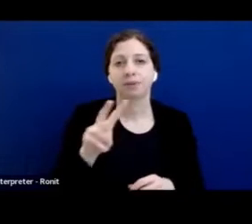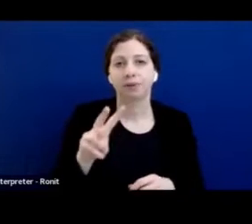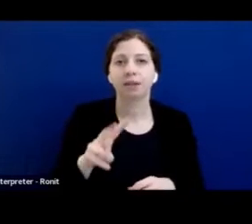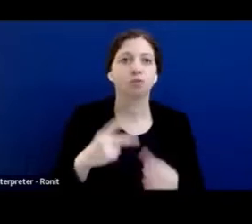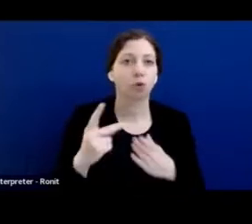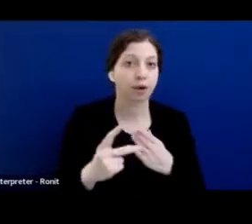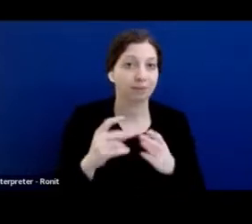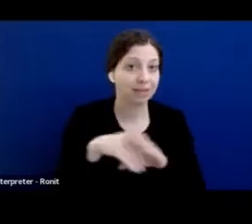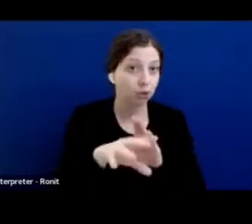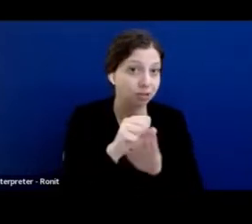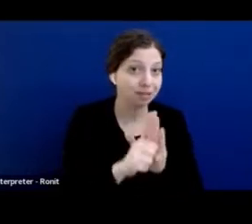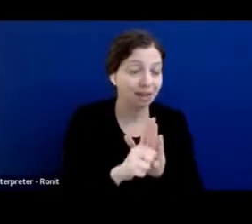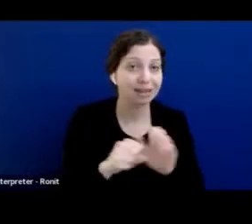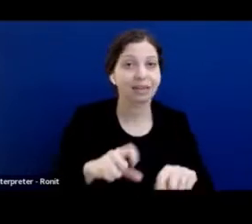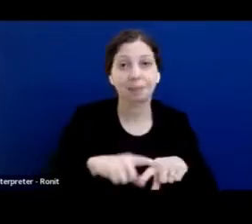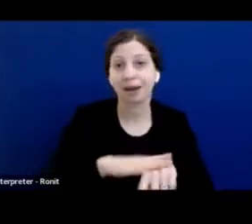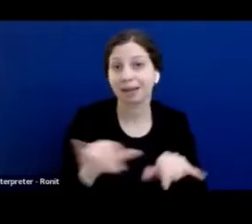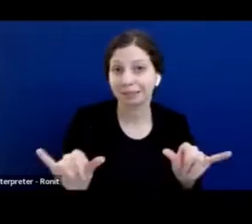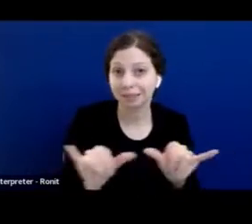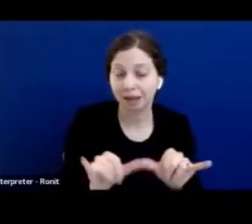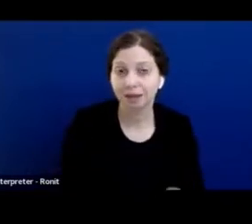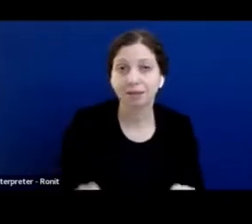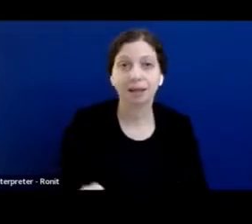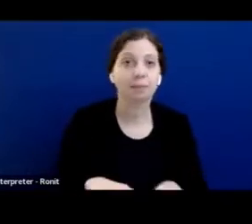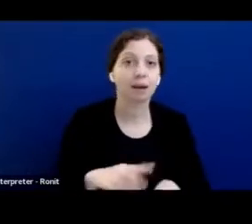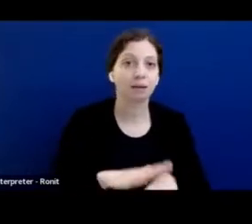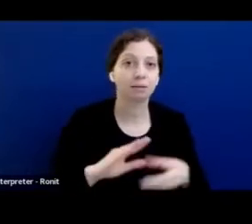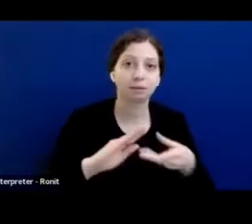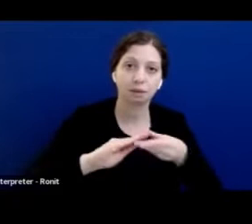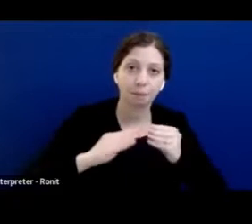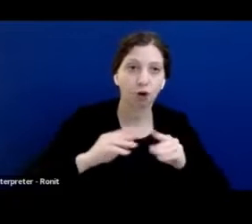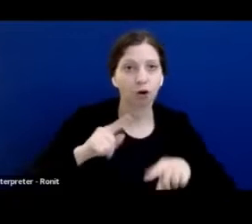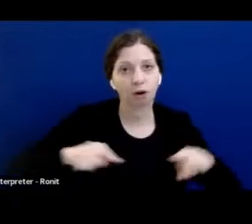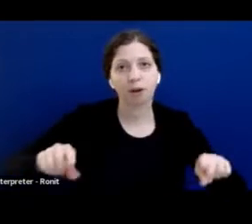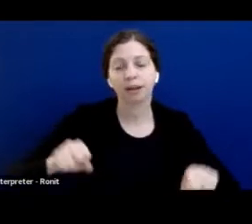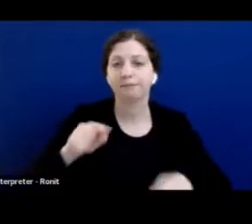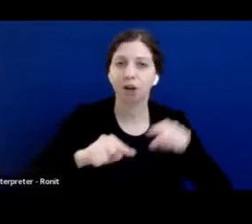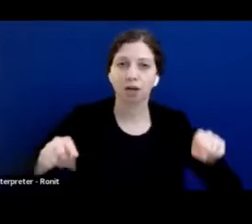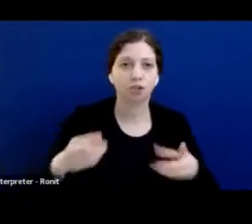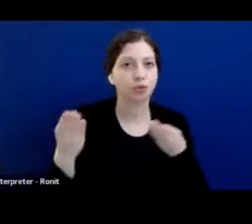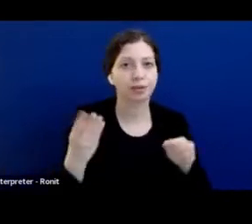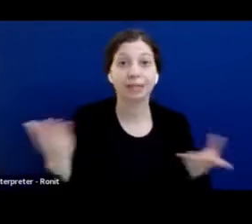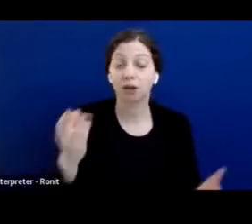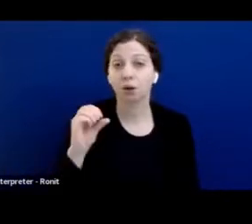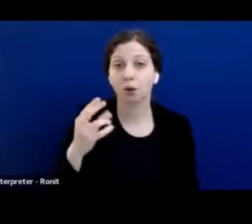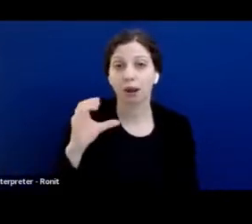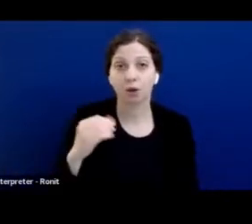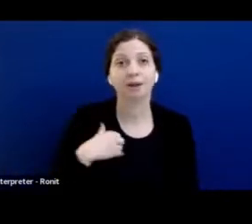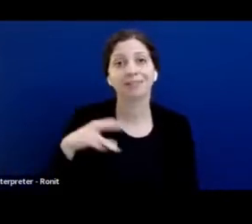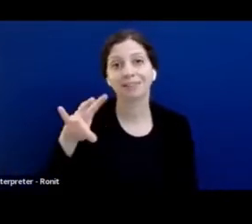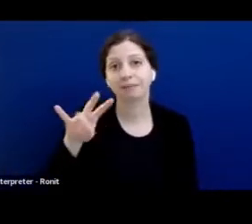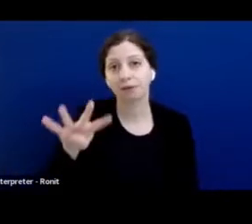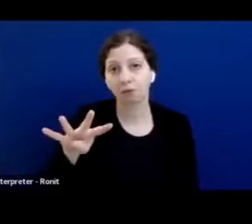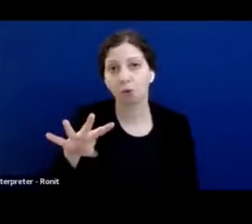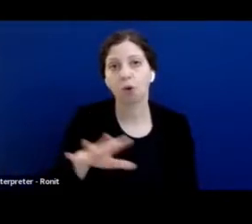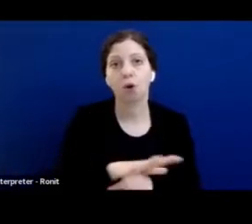state can vary by size, can vary by number, can vary by services. We in Ohio have 74 local